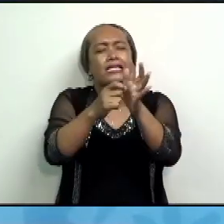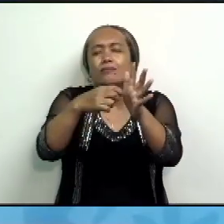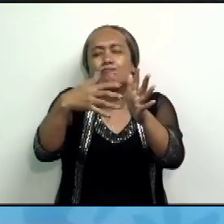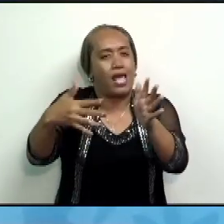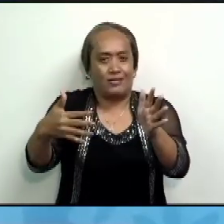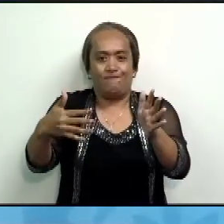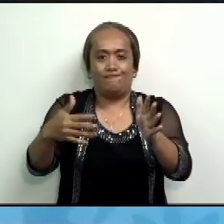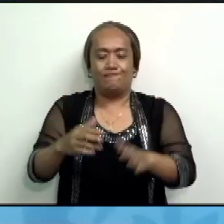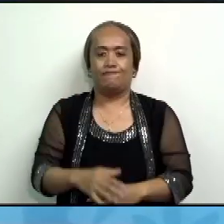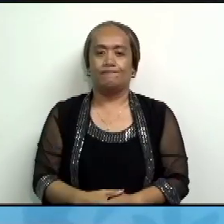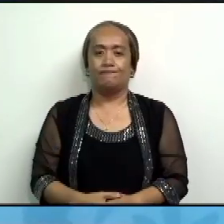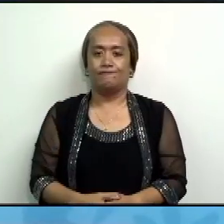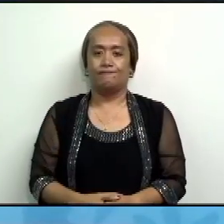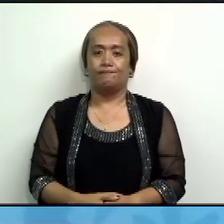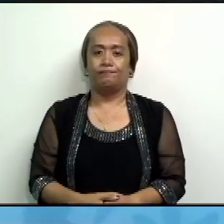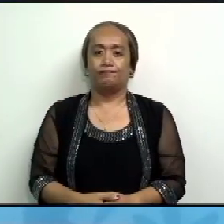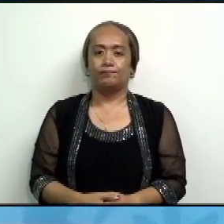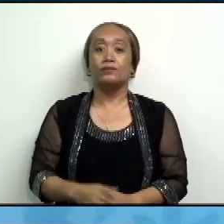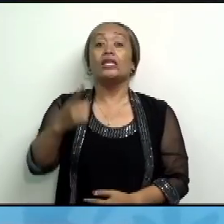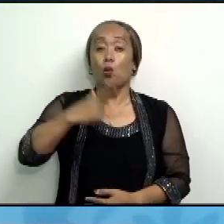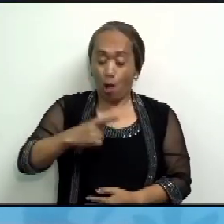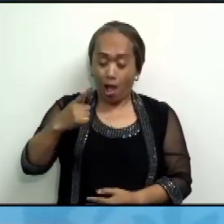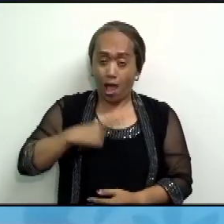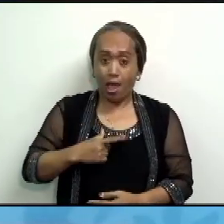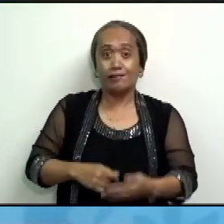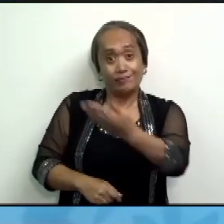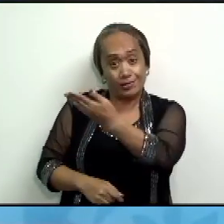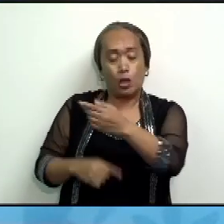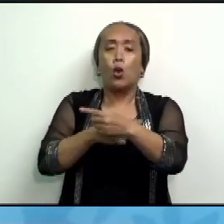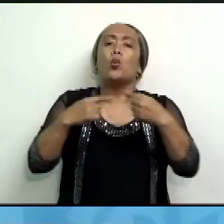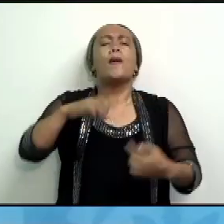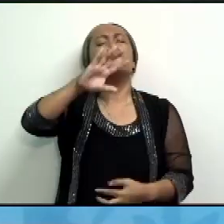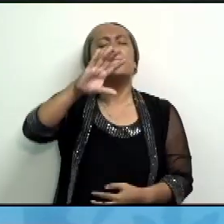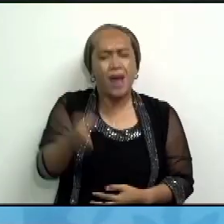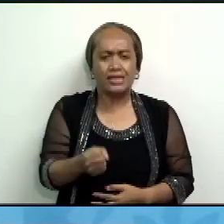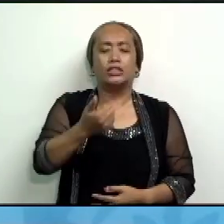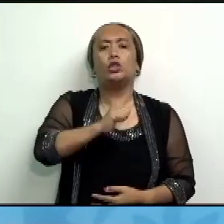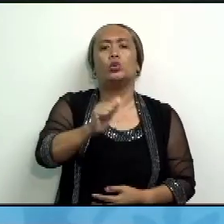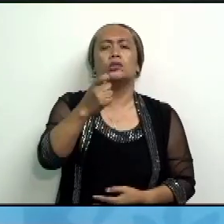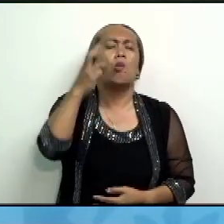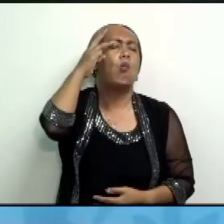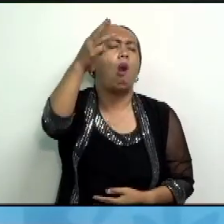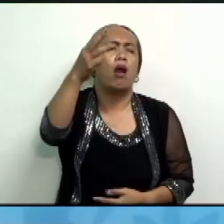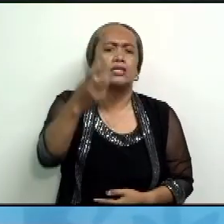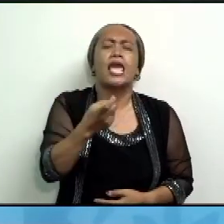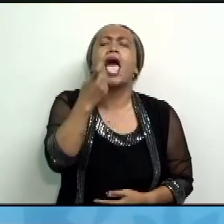expensive. And that is why we must start using it more carefully now.